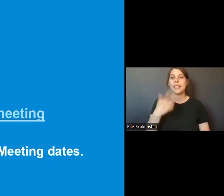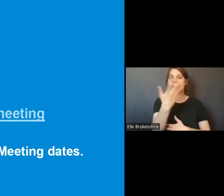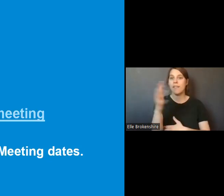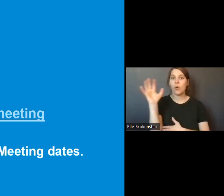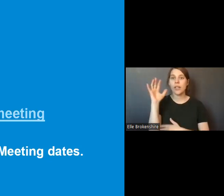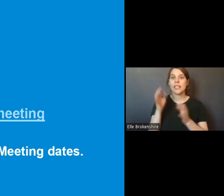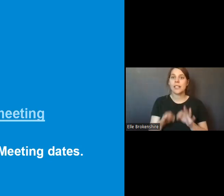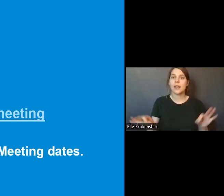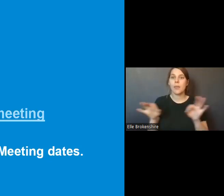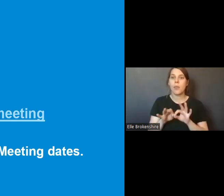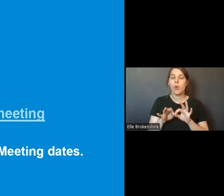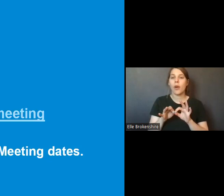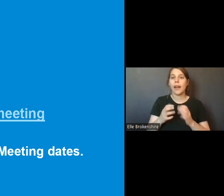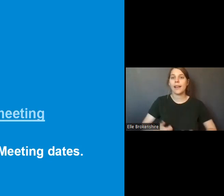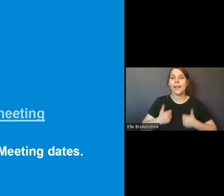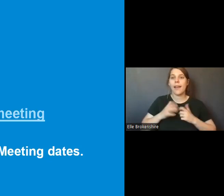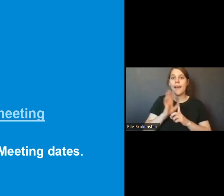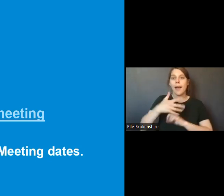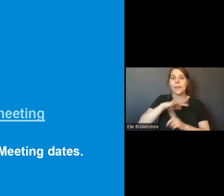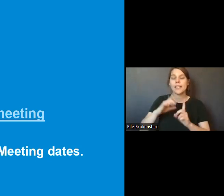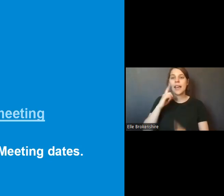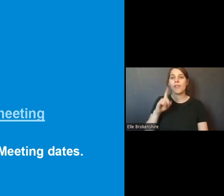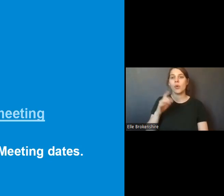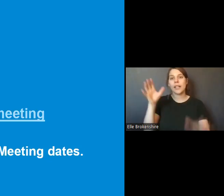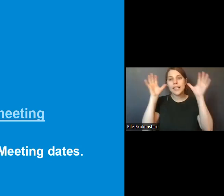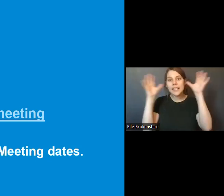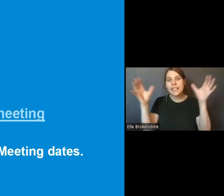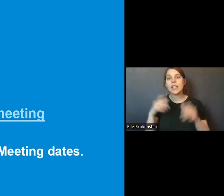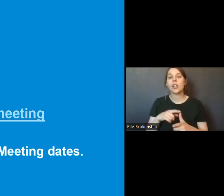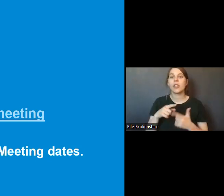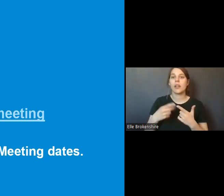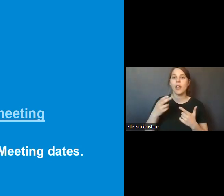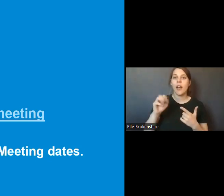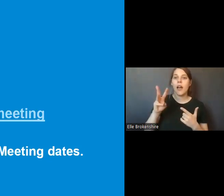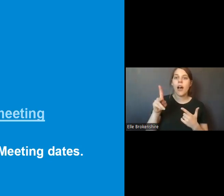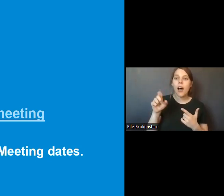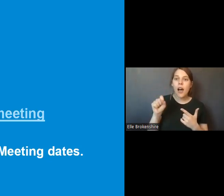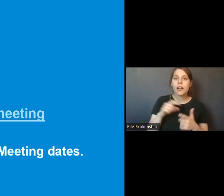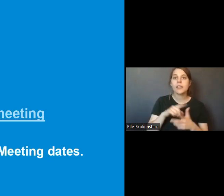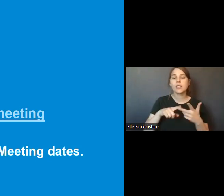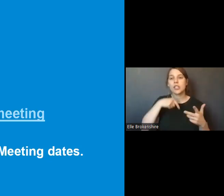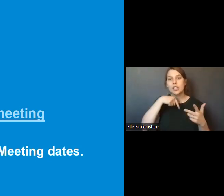for wildlife such as deer, wild turkeys, hawks, owls, songbirds, bats, coyotes, and foxes.